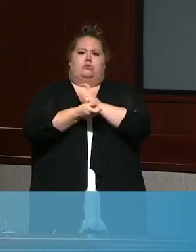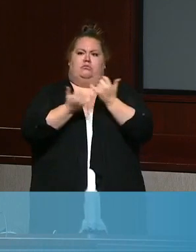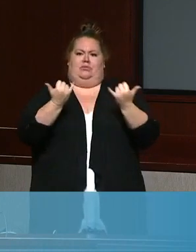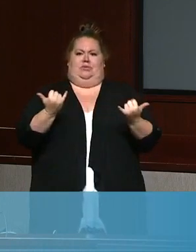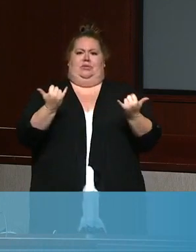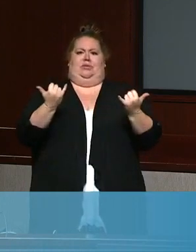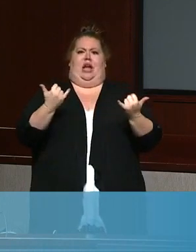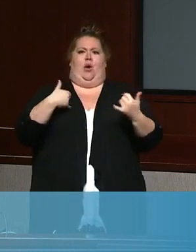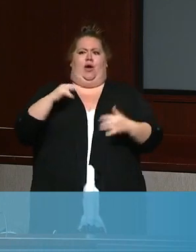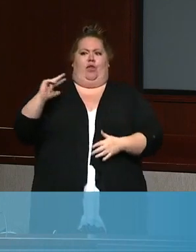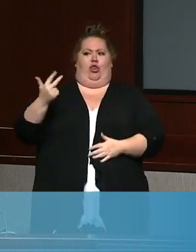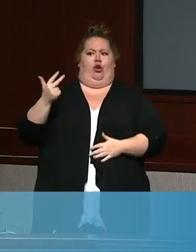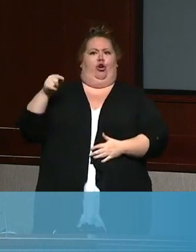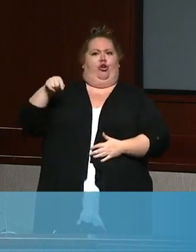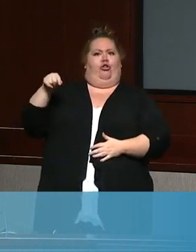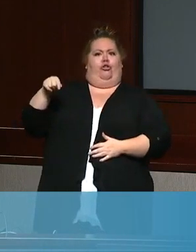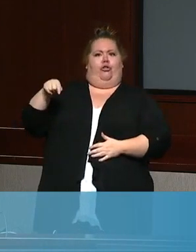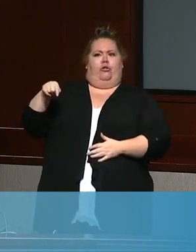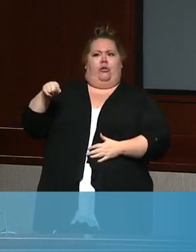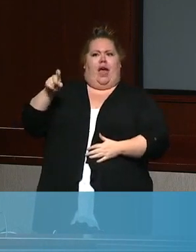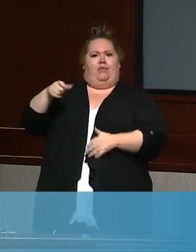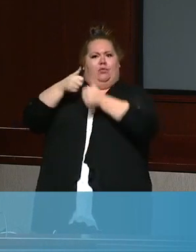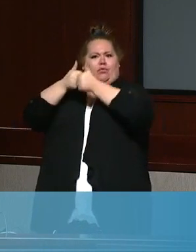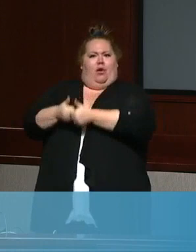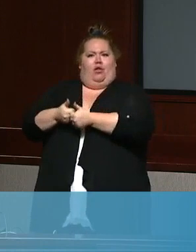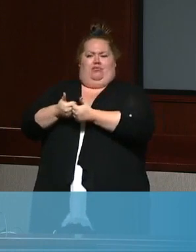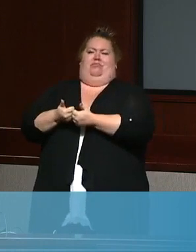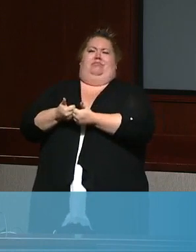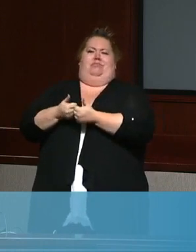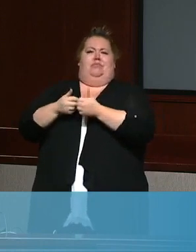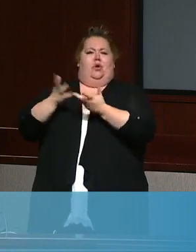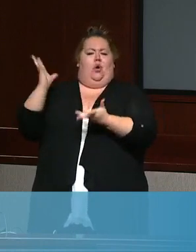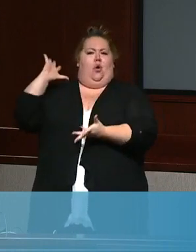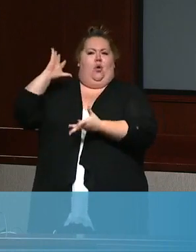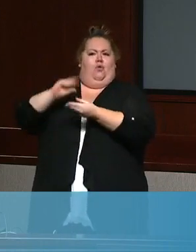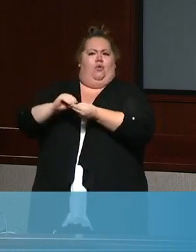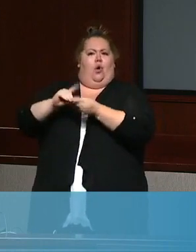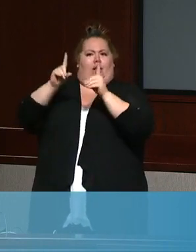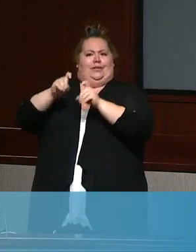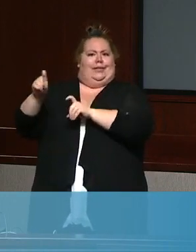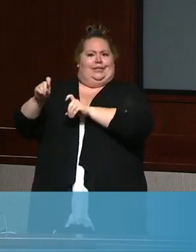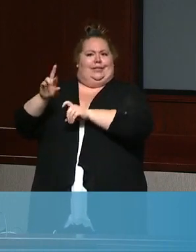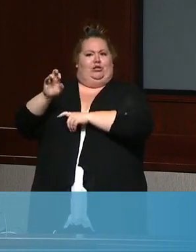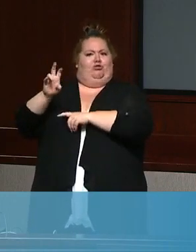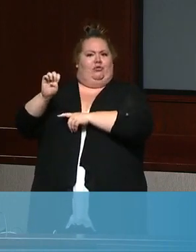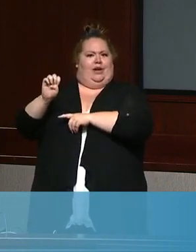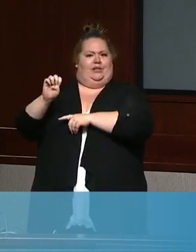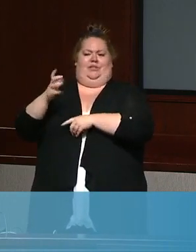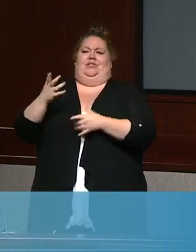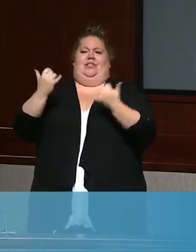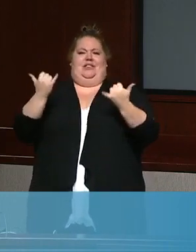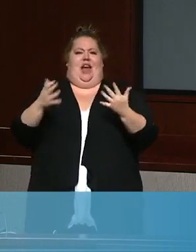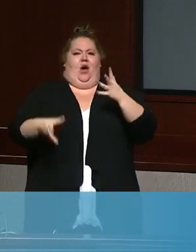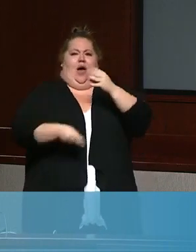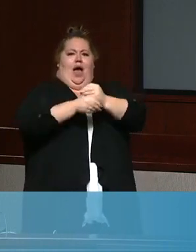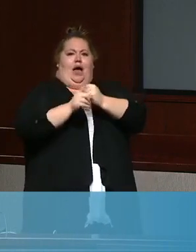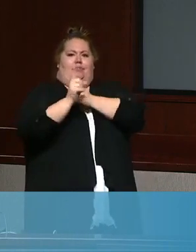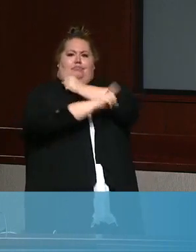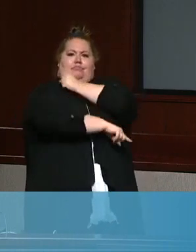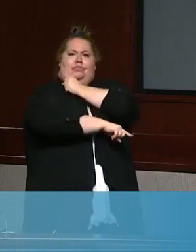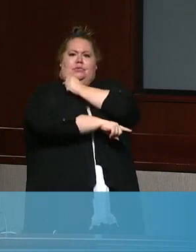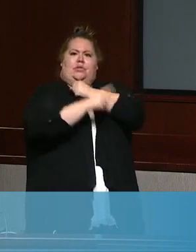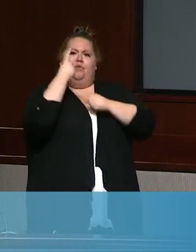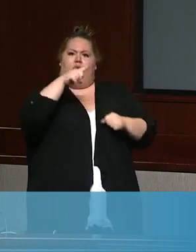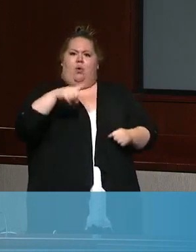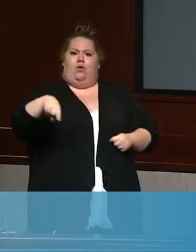in this testing rate, overall testing rate. and added a penalty to